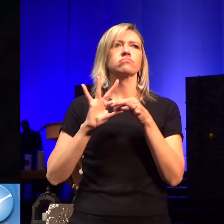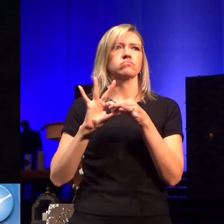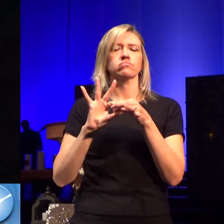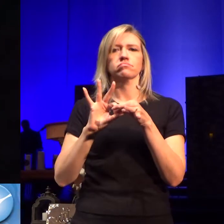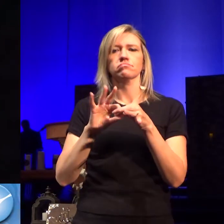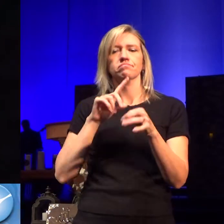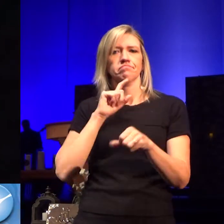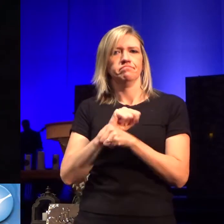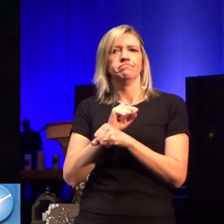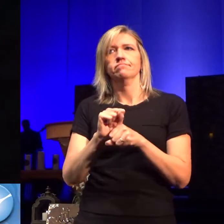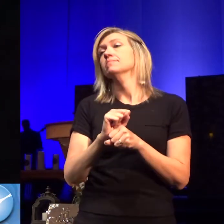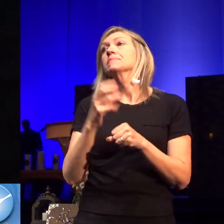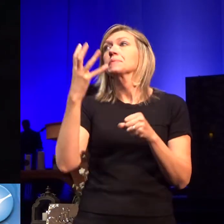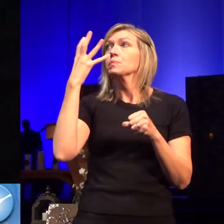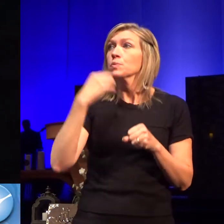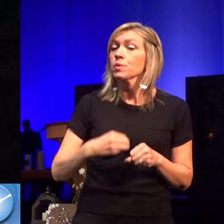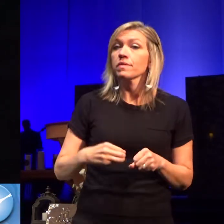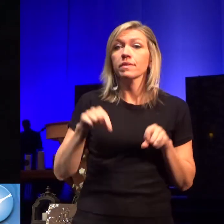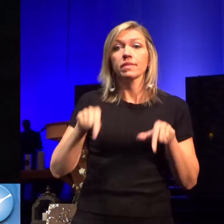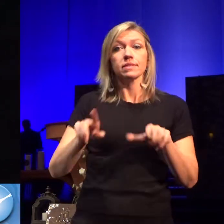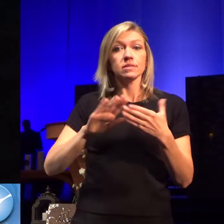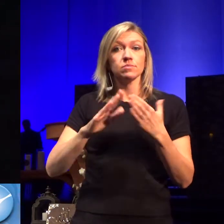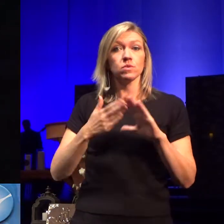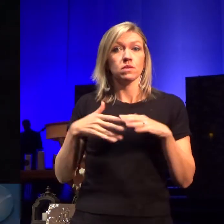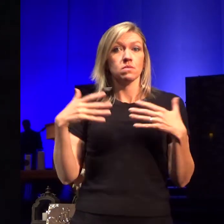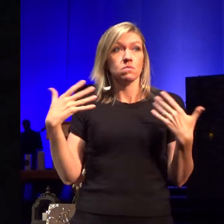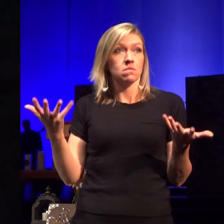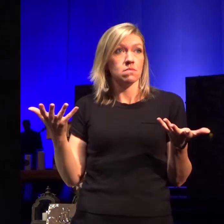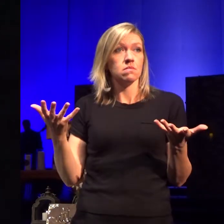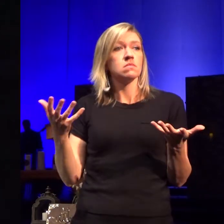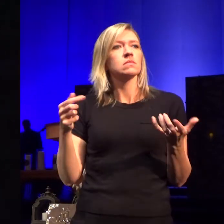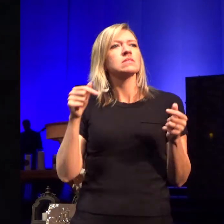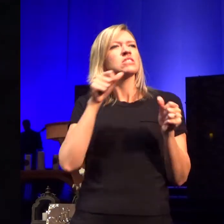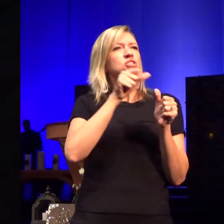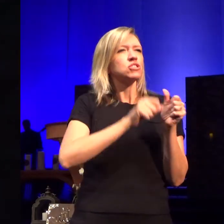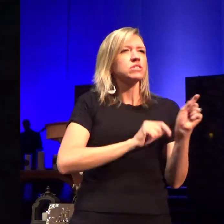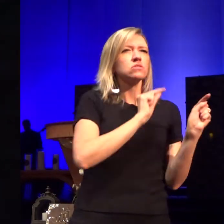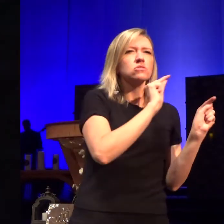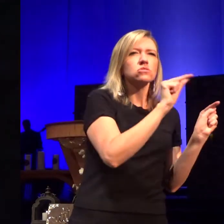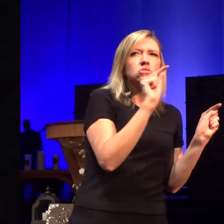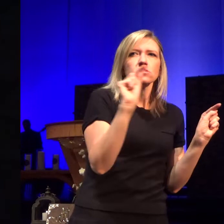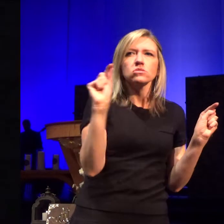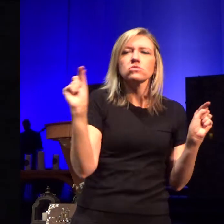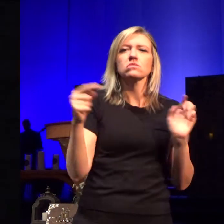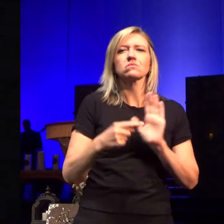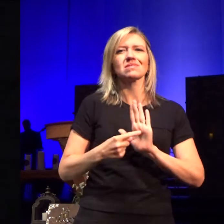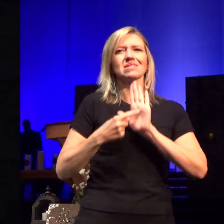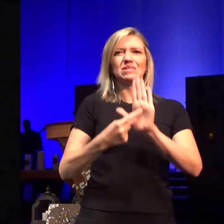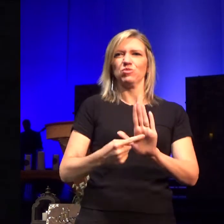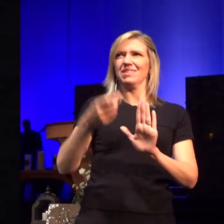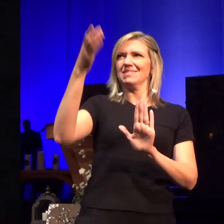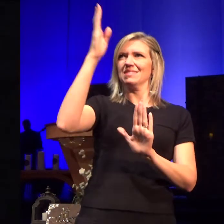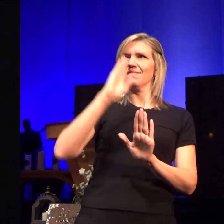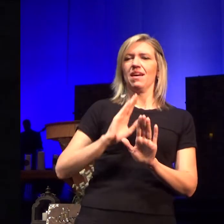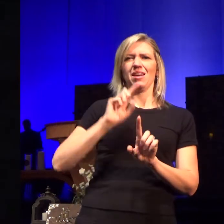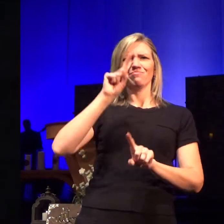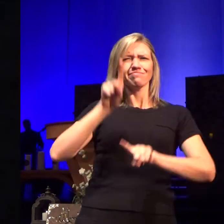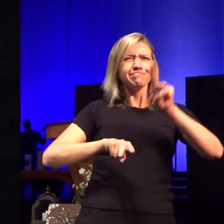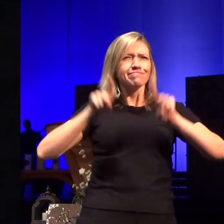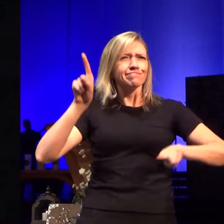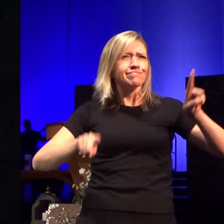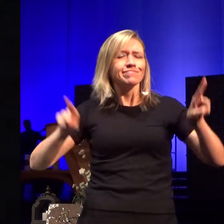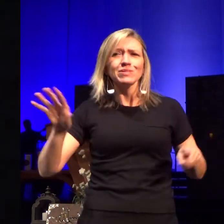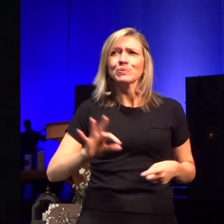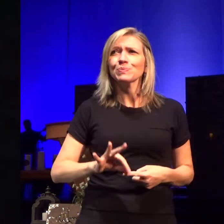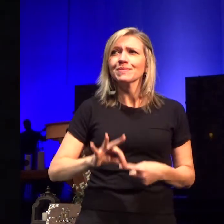And what is so beautiful about this community is that we each express the divine in our own unique and diverse